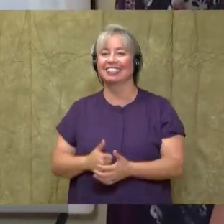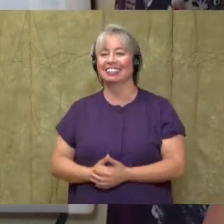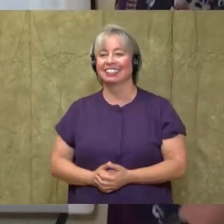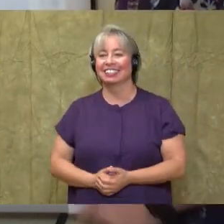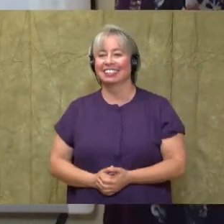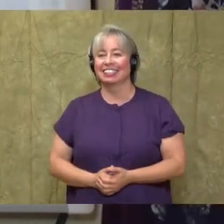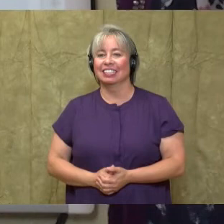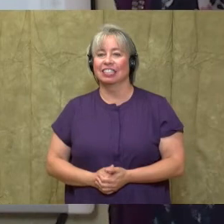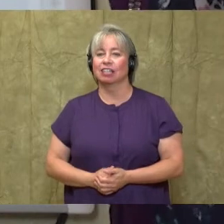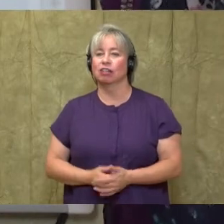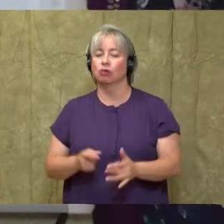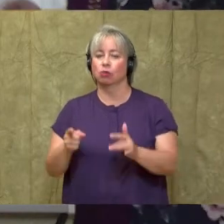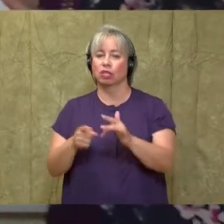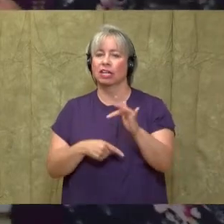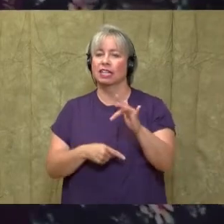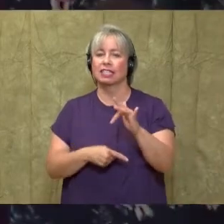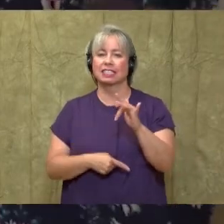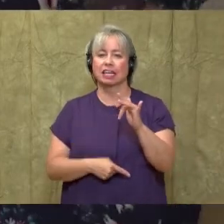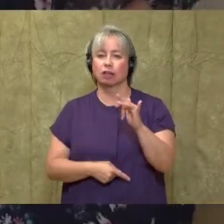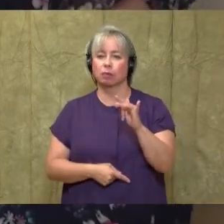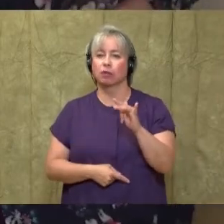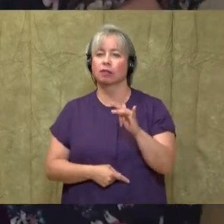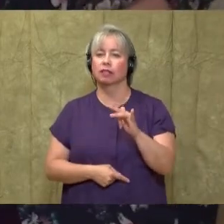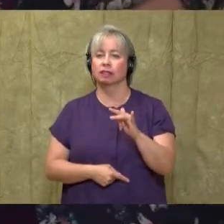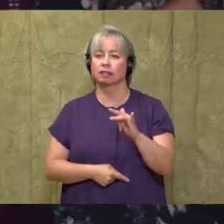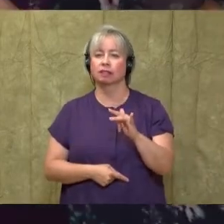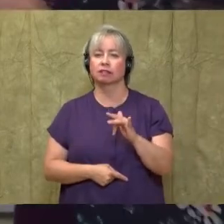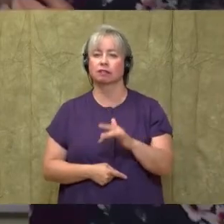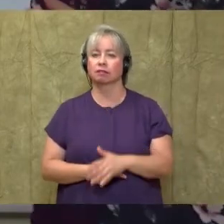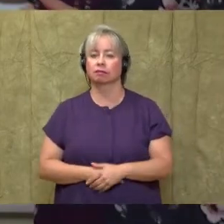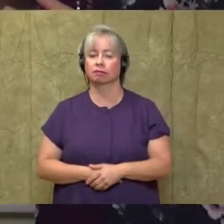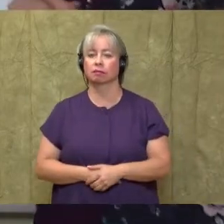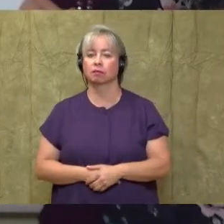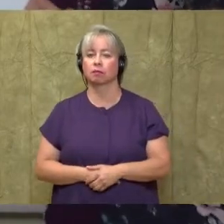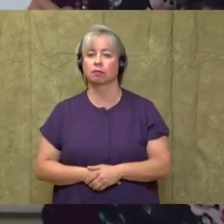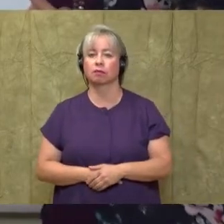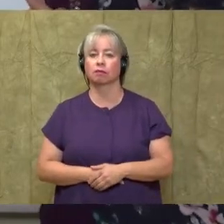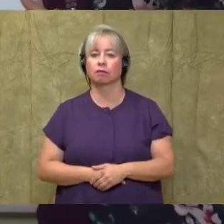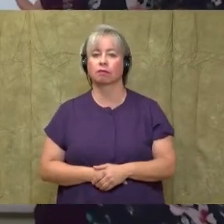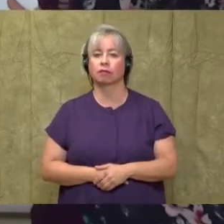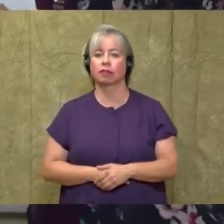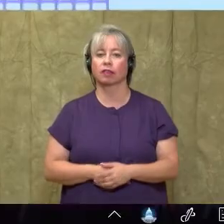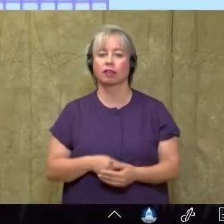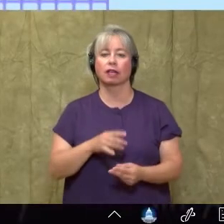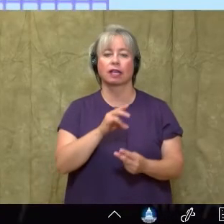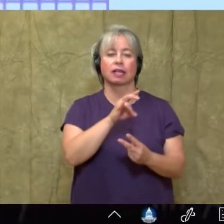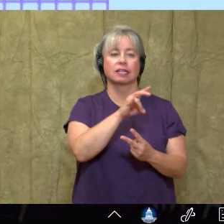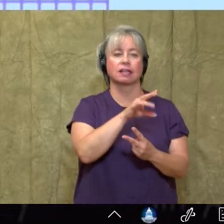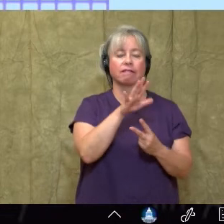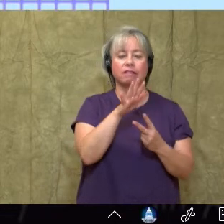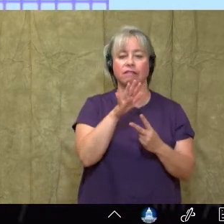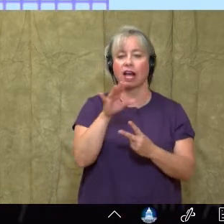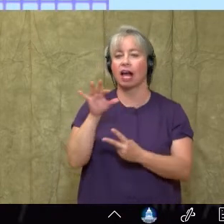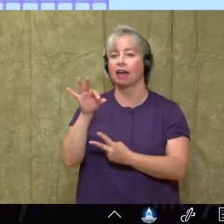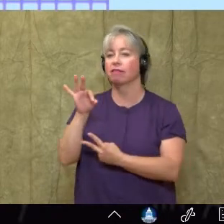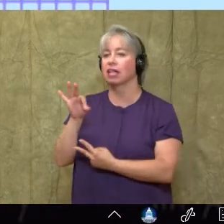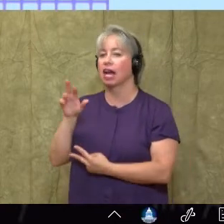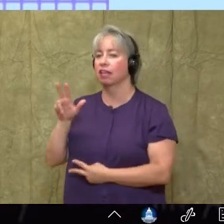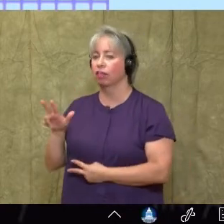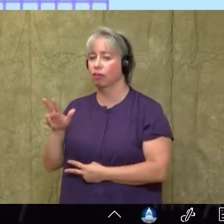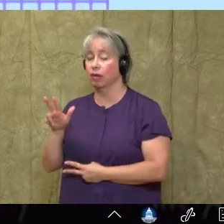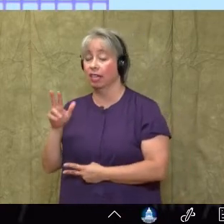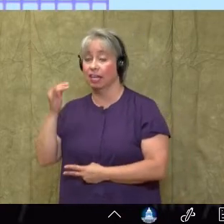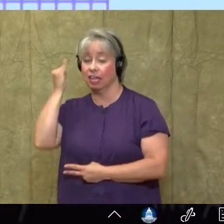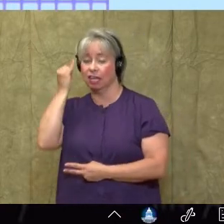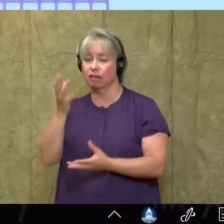We're going to skip that example. We're going to look at it on here. We have 7, 5, and 9, 3. Suppose we want to put those on our